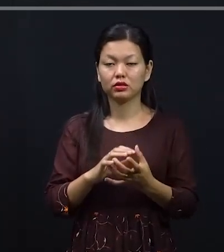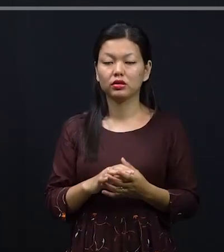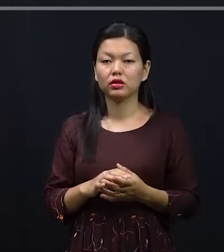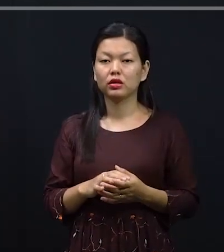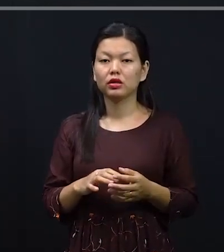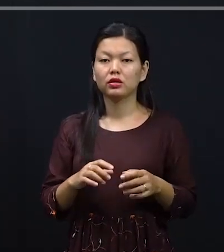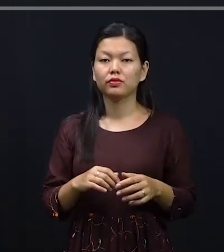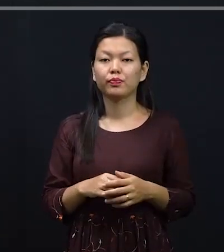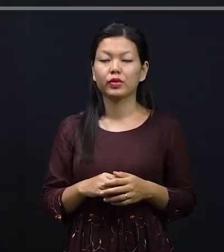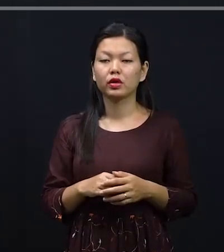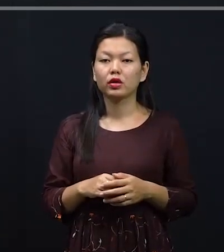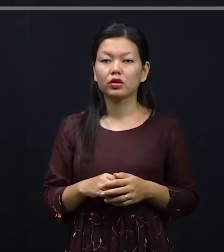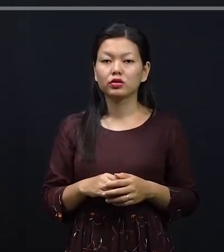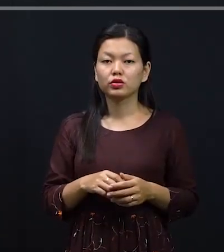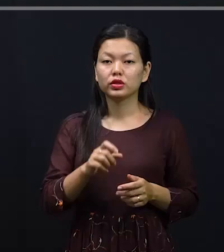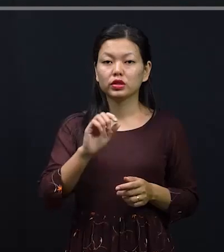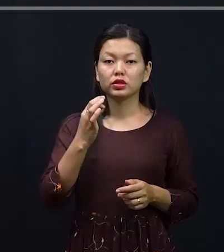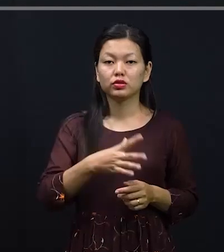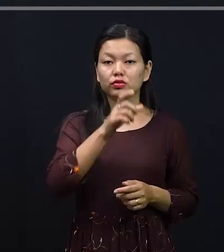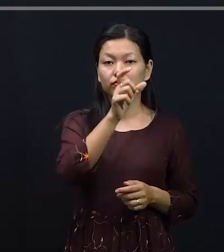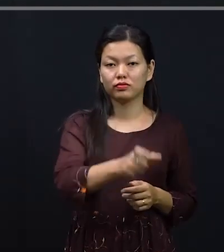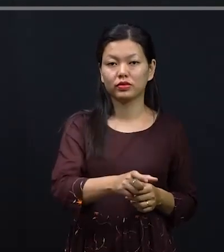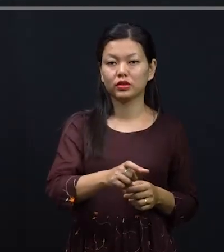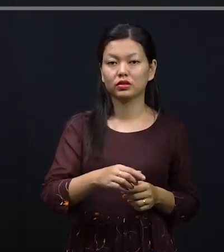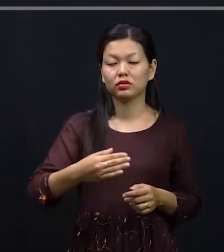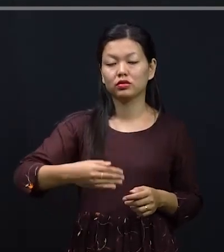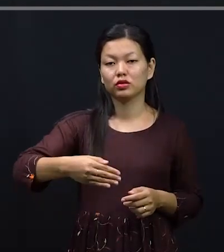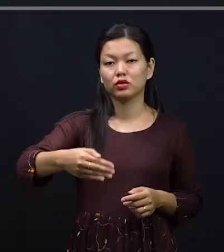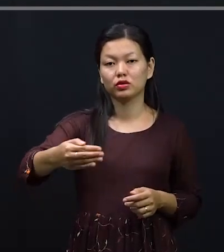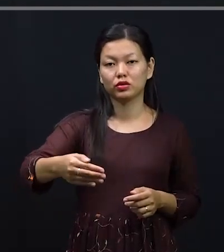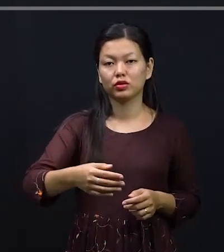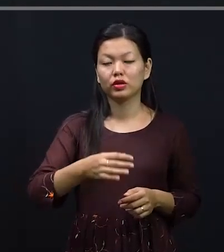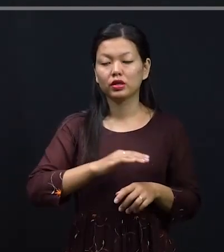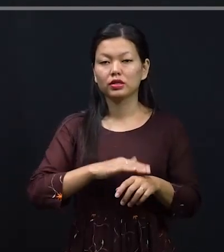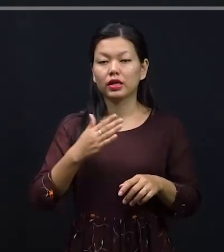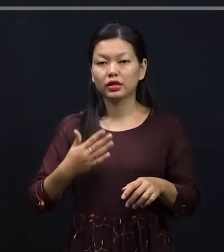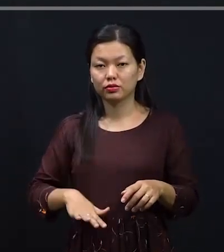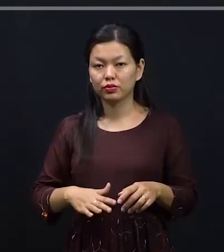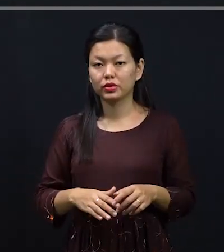So he continued with this experiment, and then he started using the enzymes, DNAs,